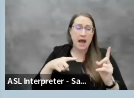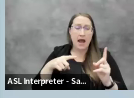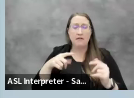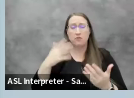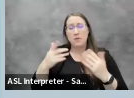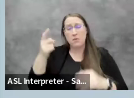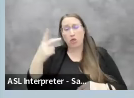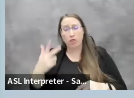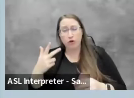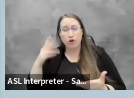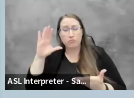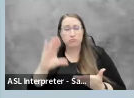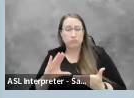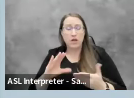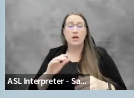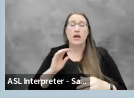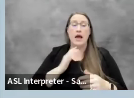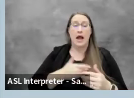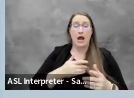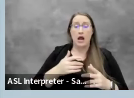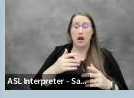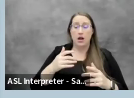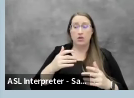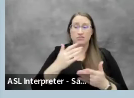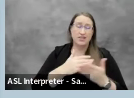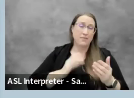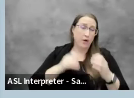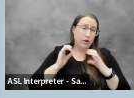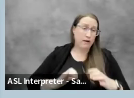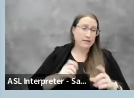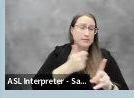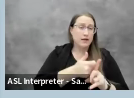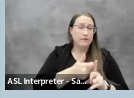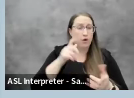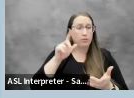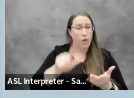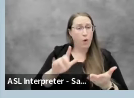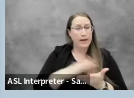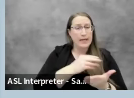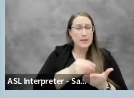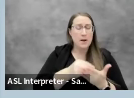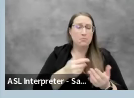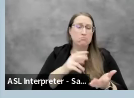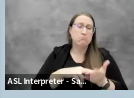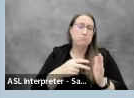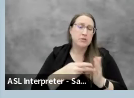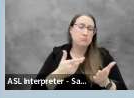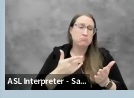we have very, very low income people, they can have it done oftentimes for just a couple of $100s.